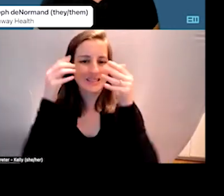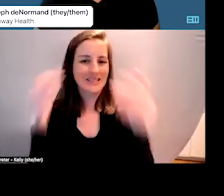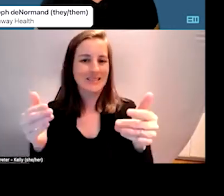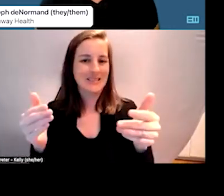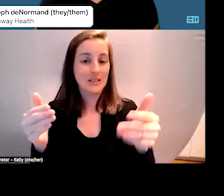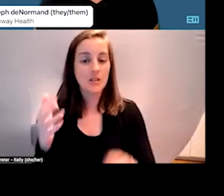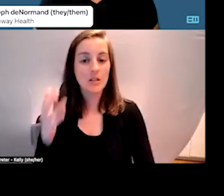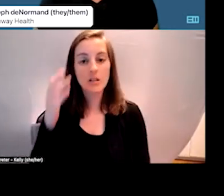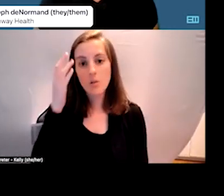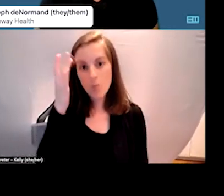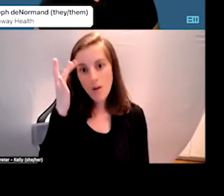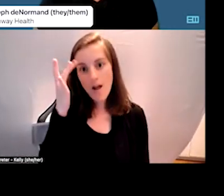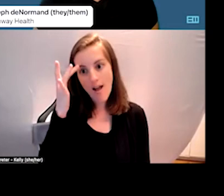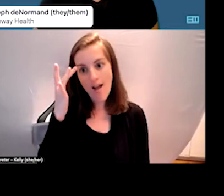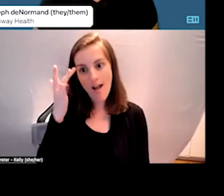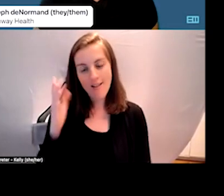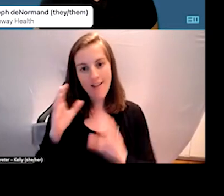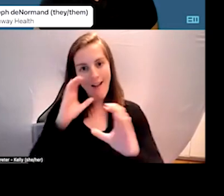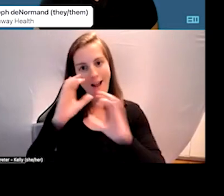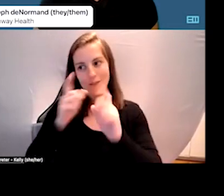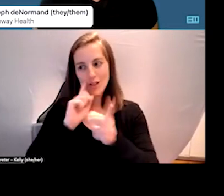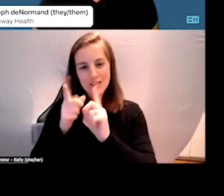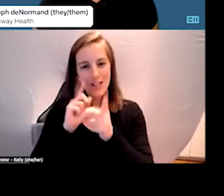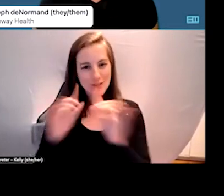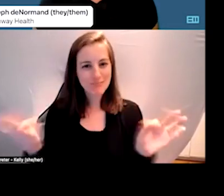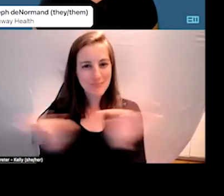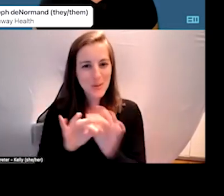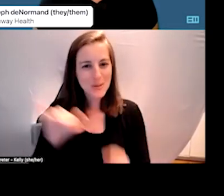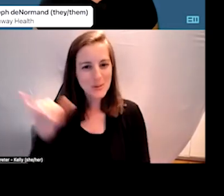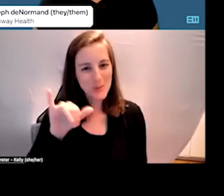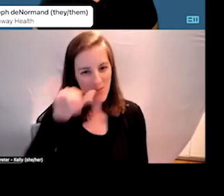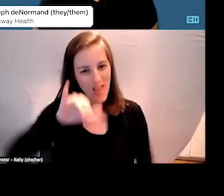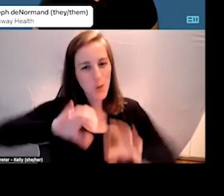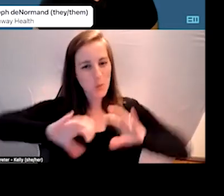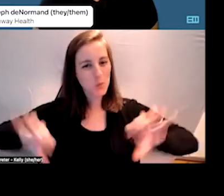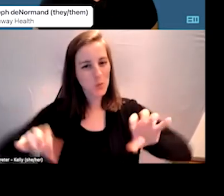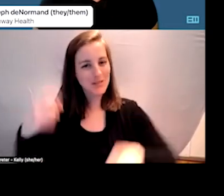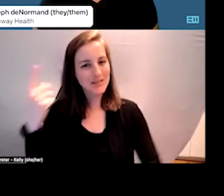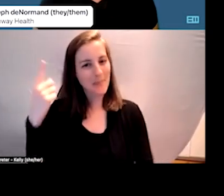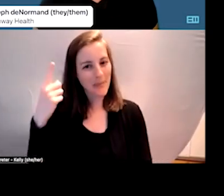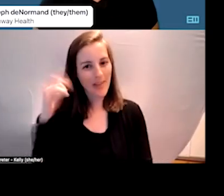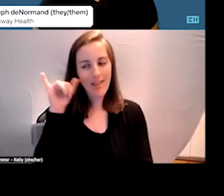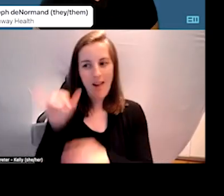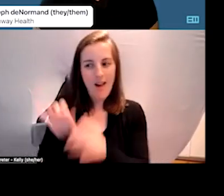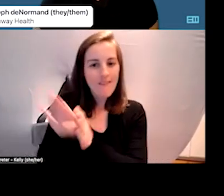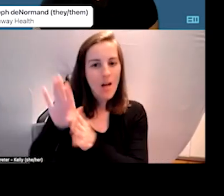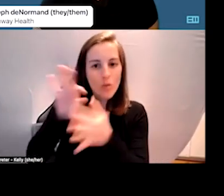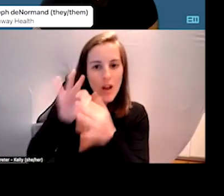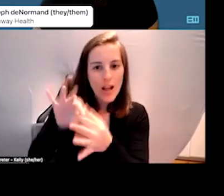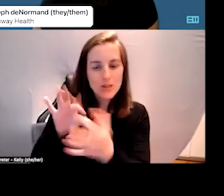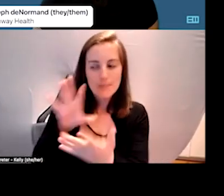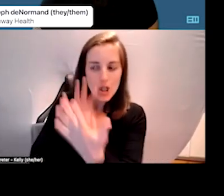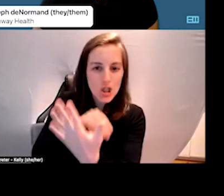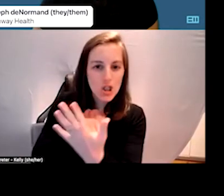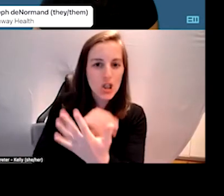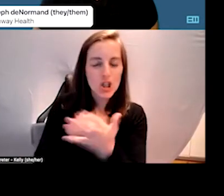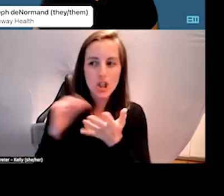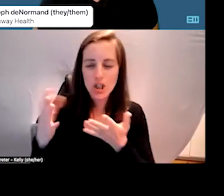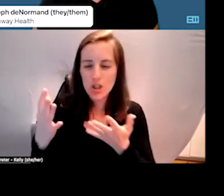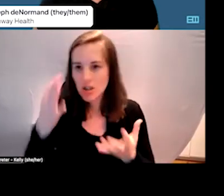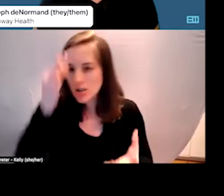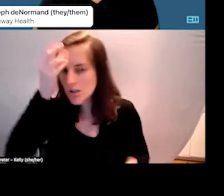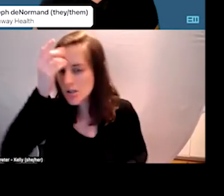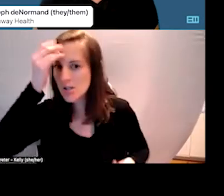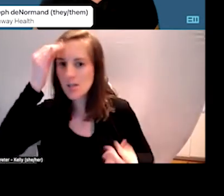conversation is doing something. It is you learning. It is part of that relationship. And it's also part of the clinical care that is